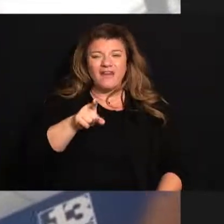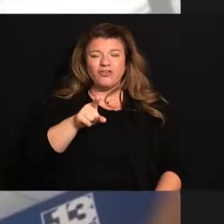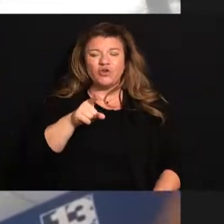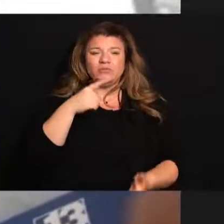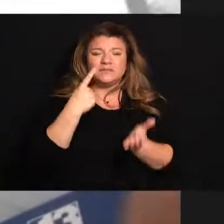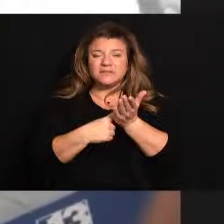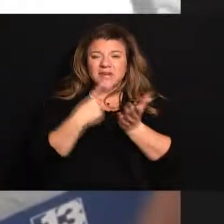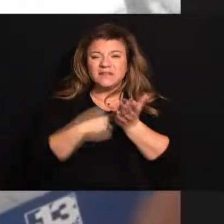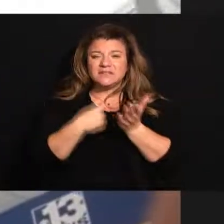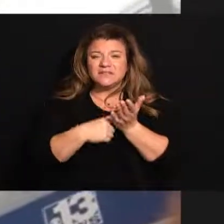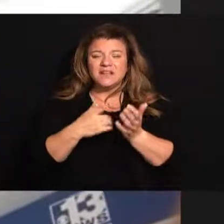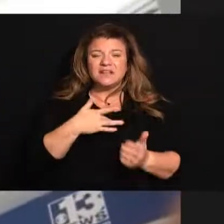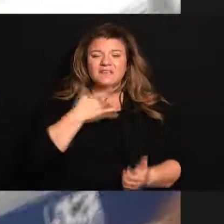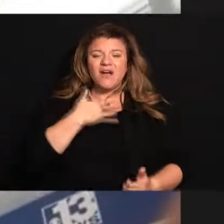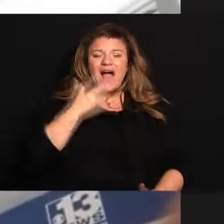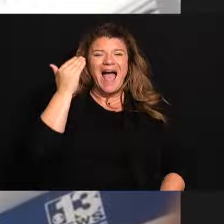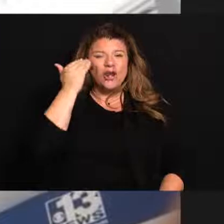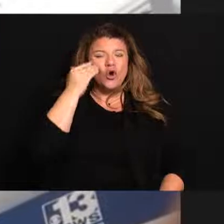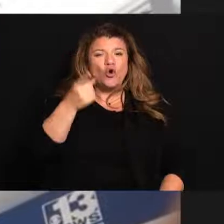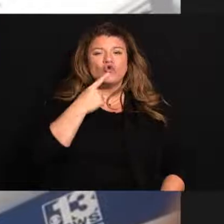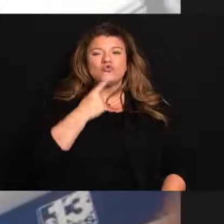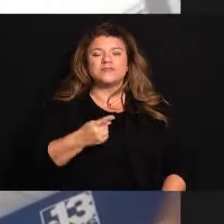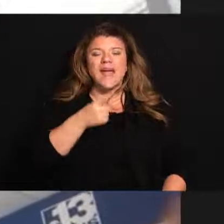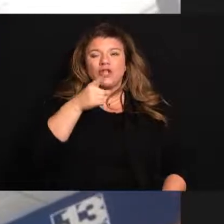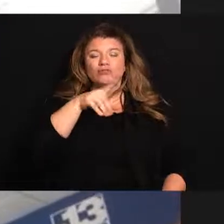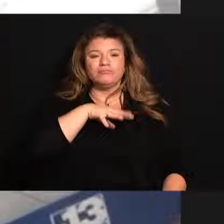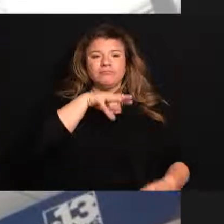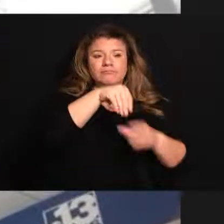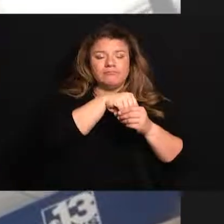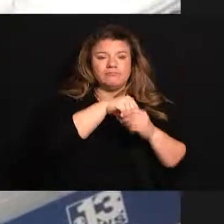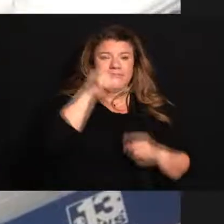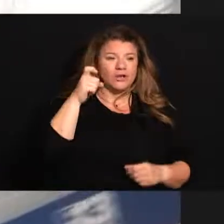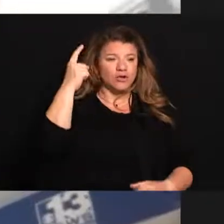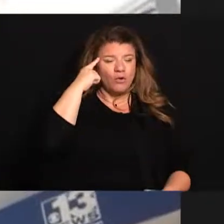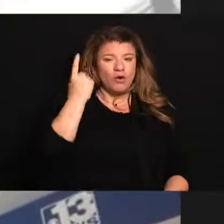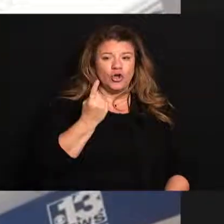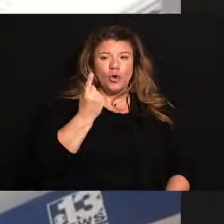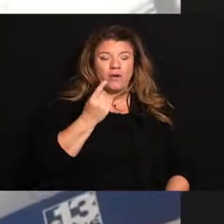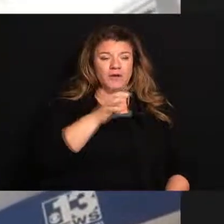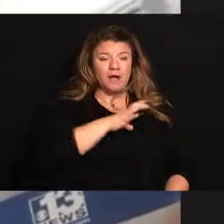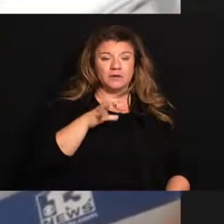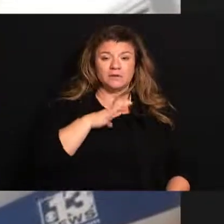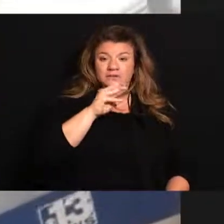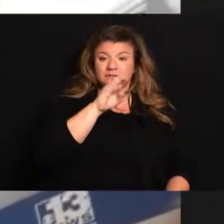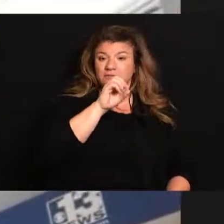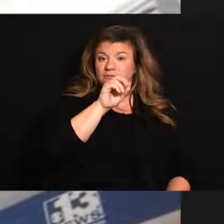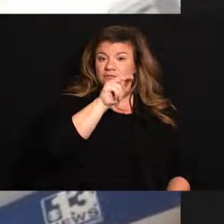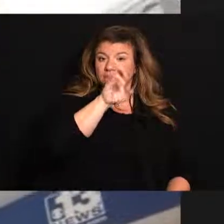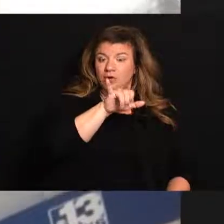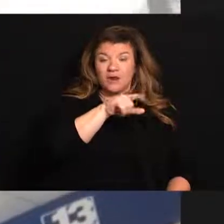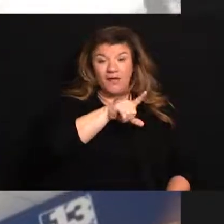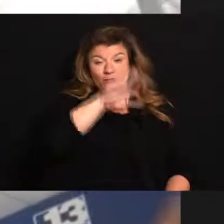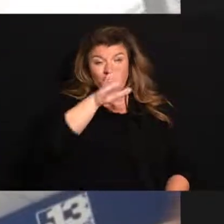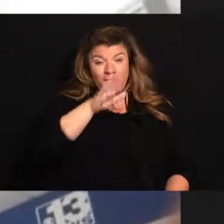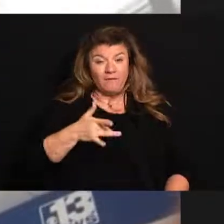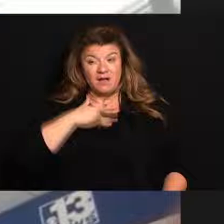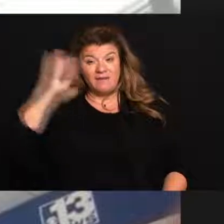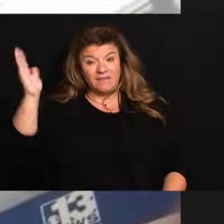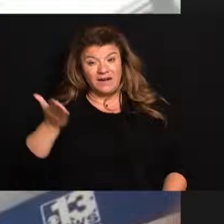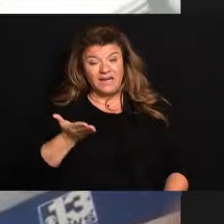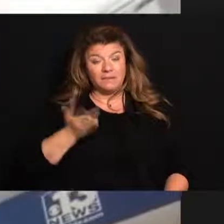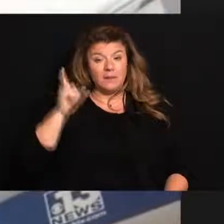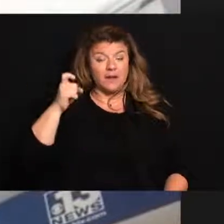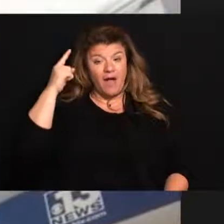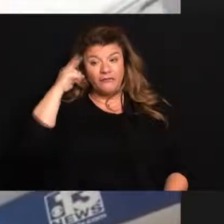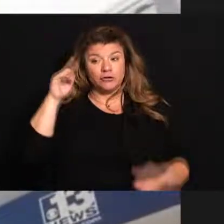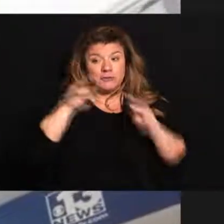you've said that in your terms as governor, you've only met with Congressman Mooney once. Have you thought about inviting him to the governor's mansion or the